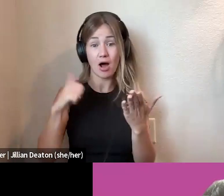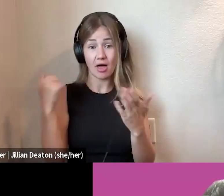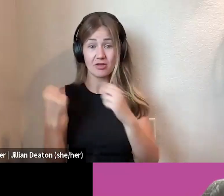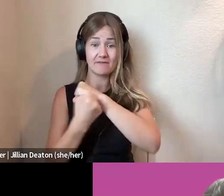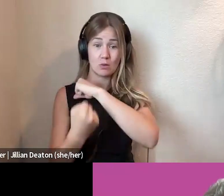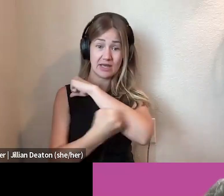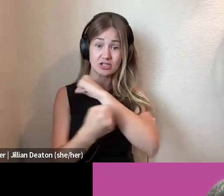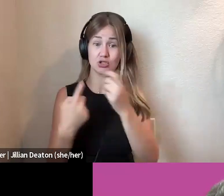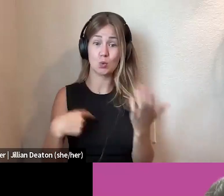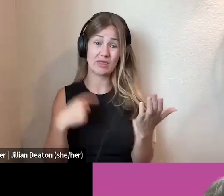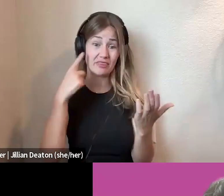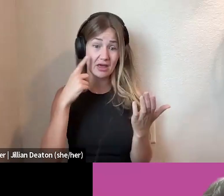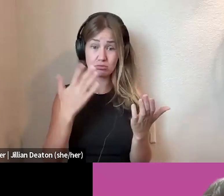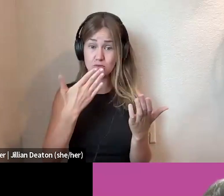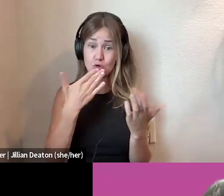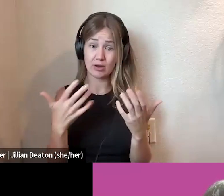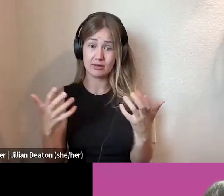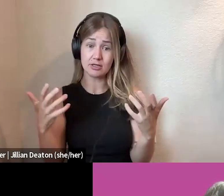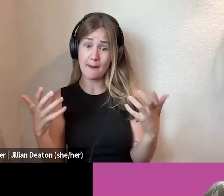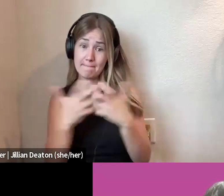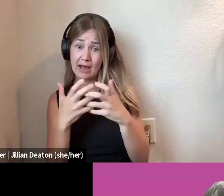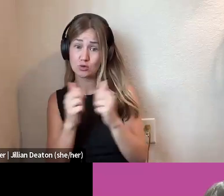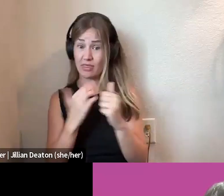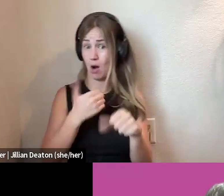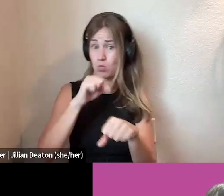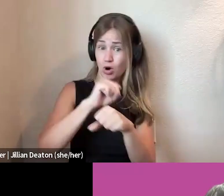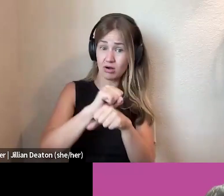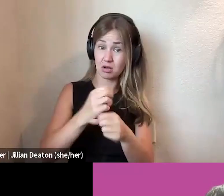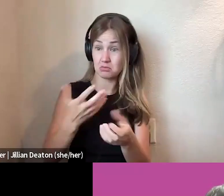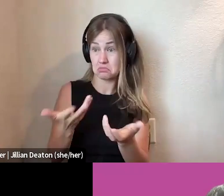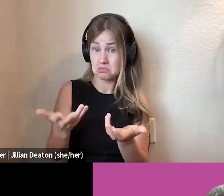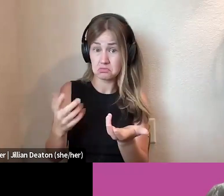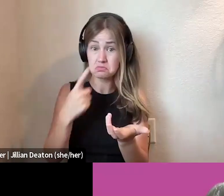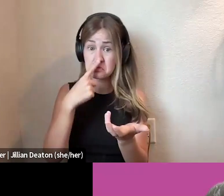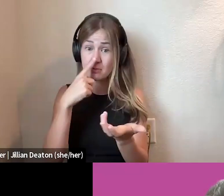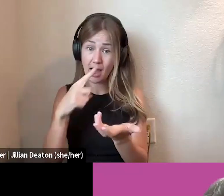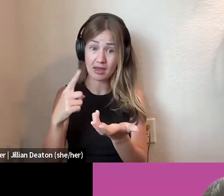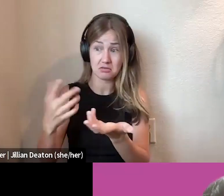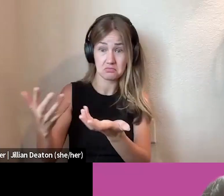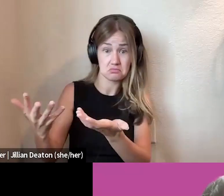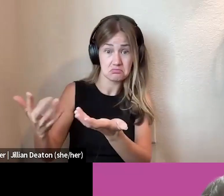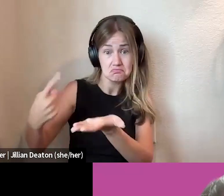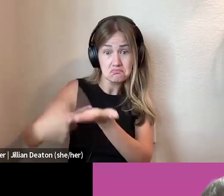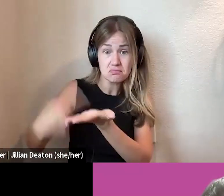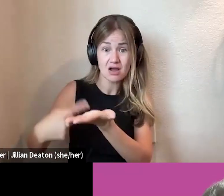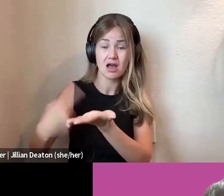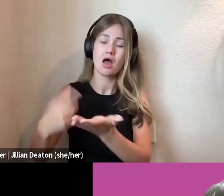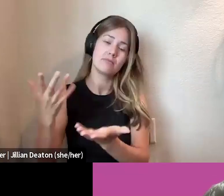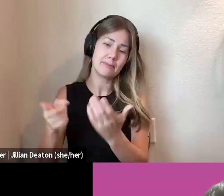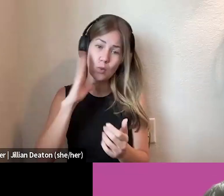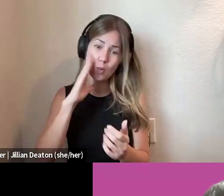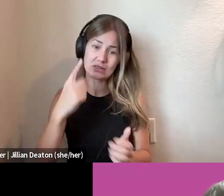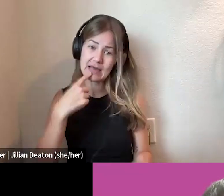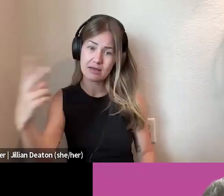think would vibe with our work. Is there an introduction you can make? Again, they might say no. Again, they have to be strategic with their